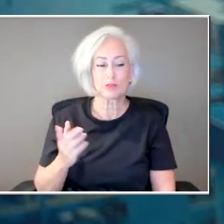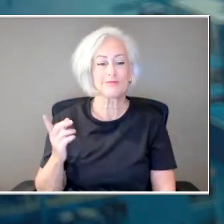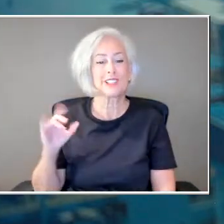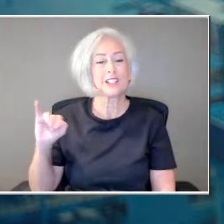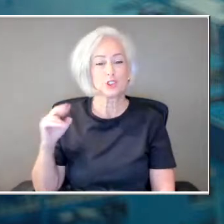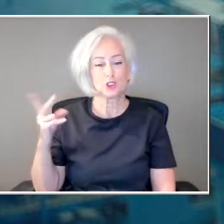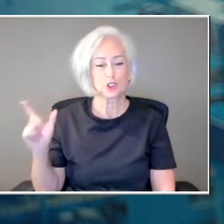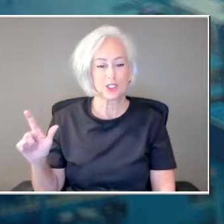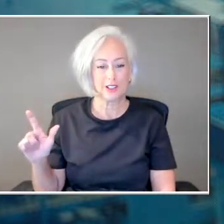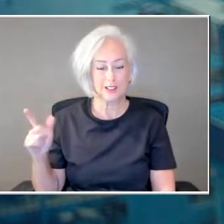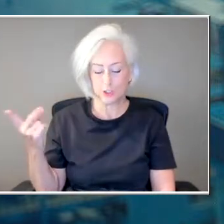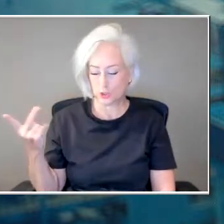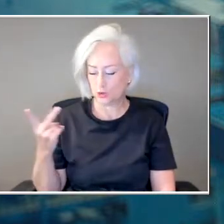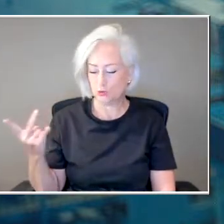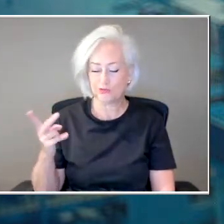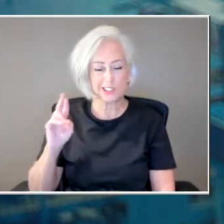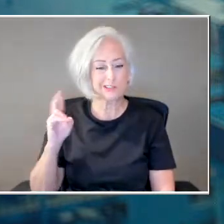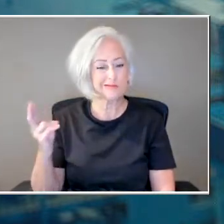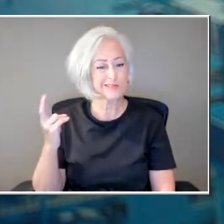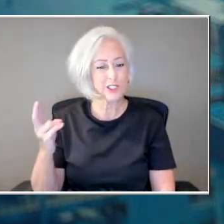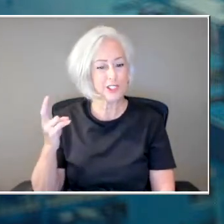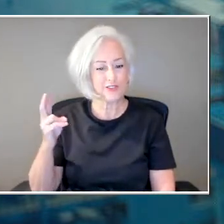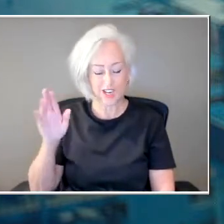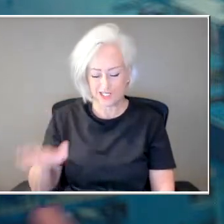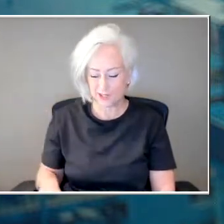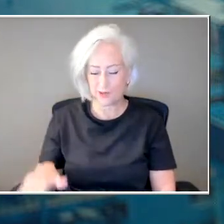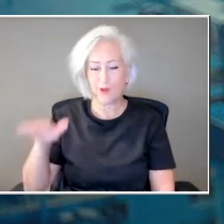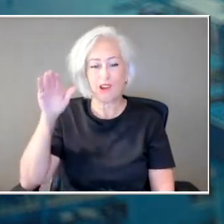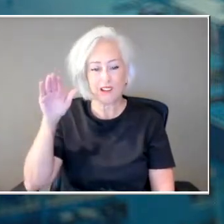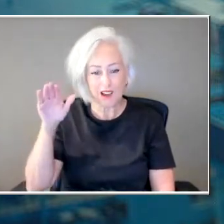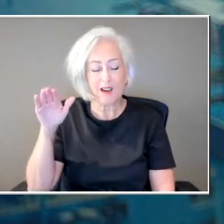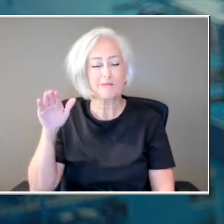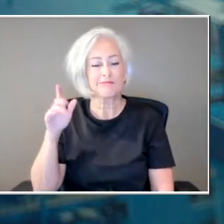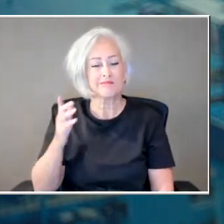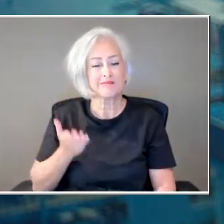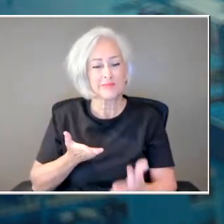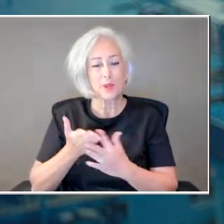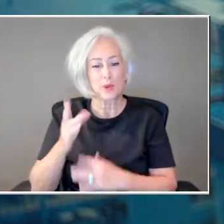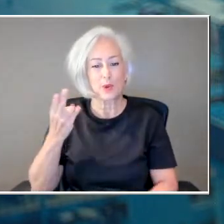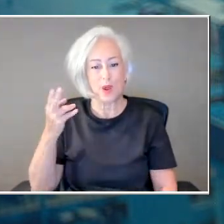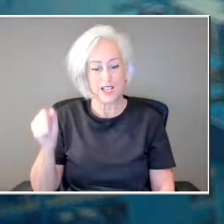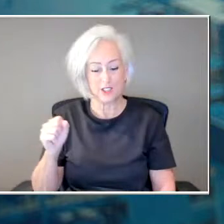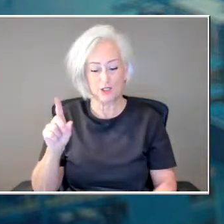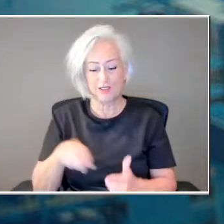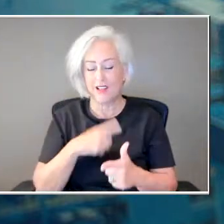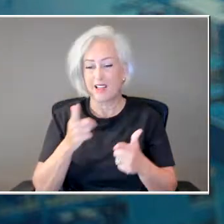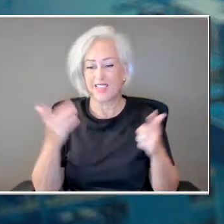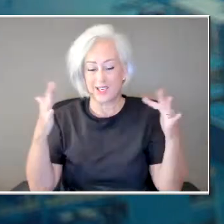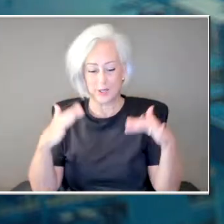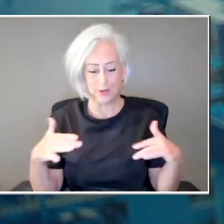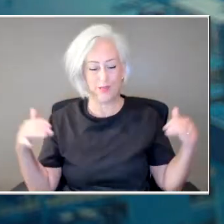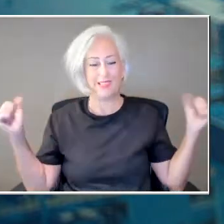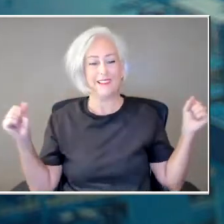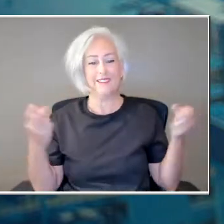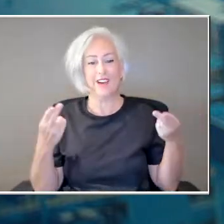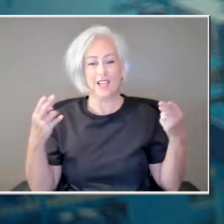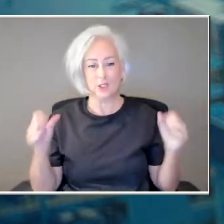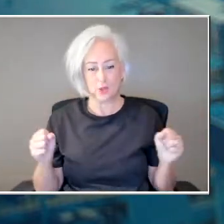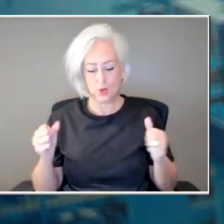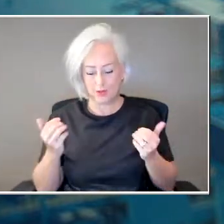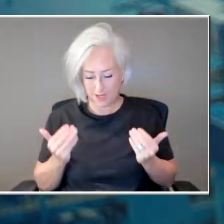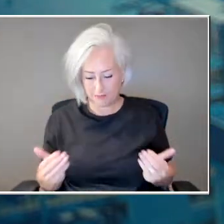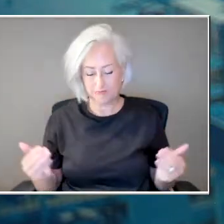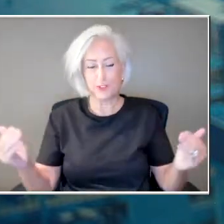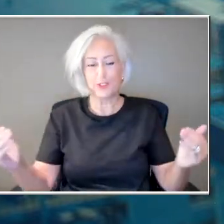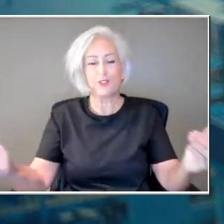through childhood and into high school. And as we all know, we leave high school and the next part of our lives and